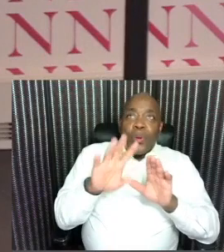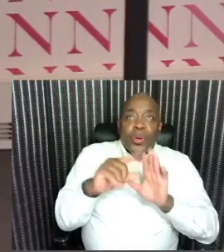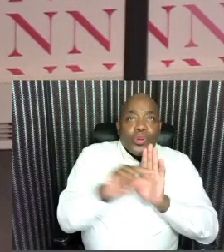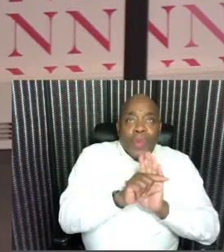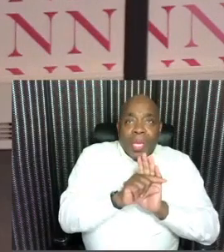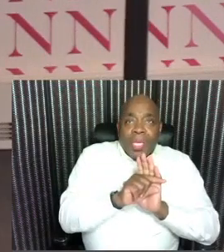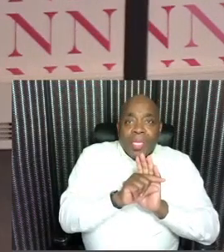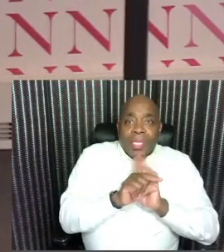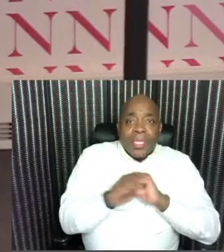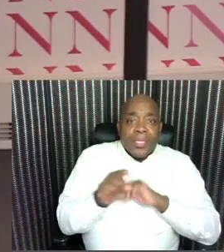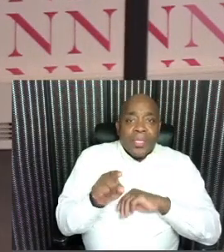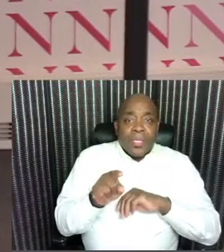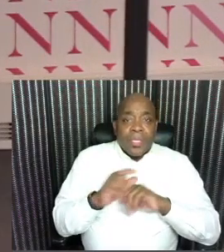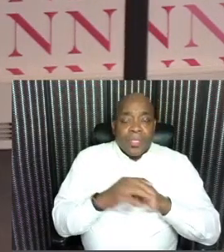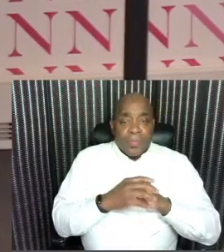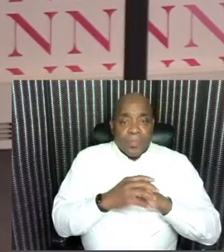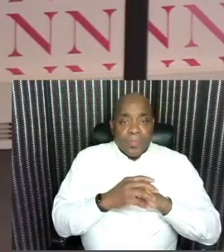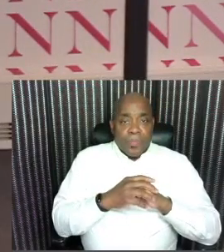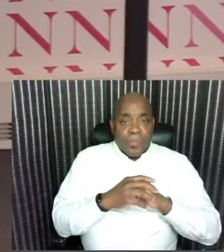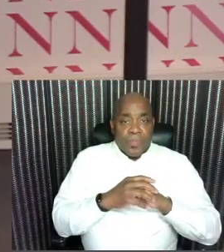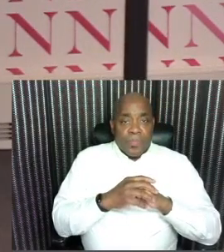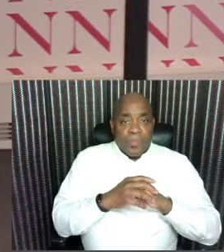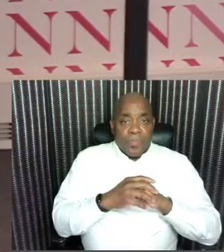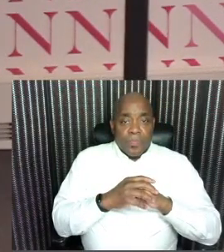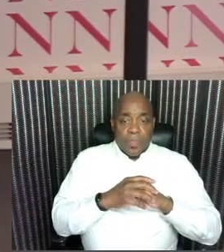graded. You know,